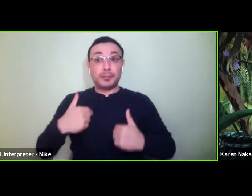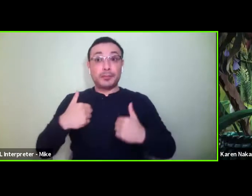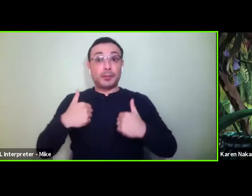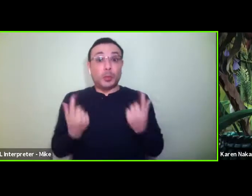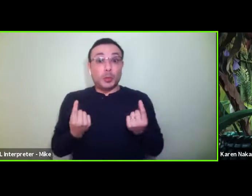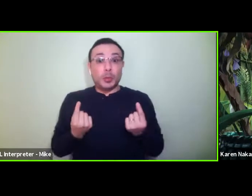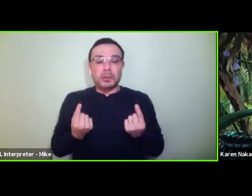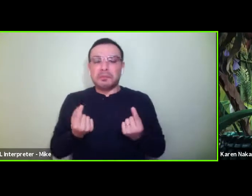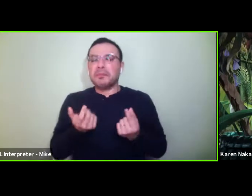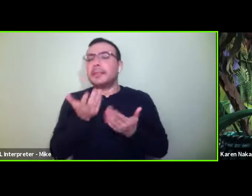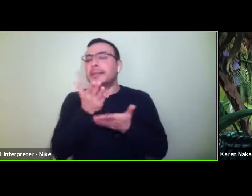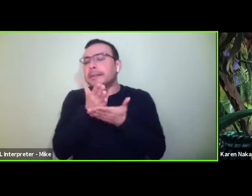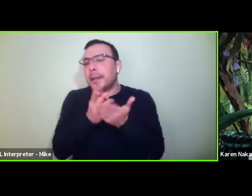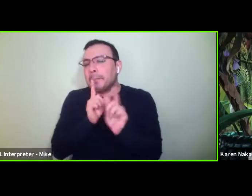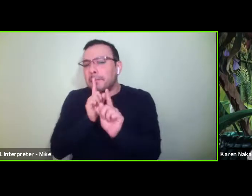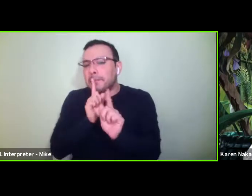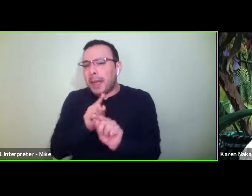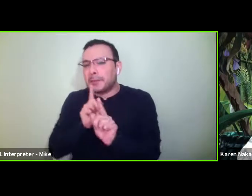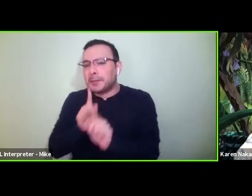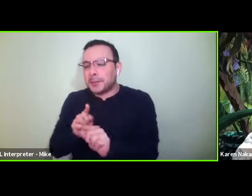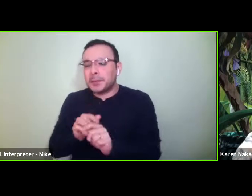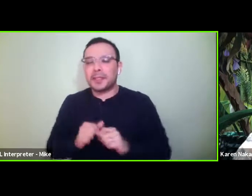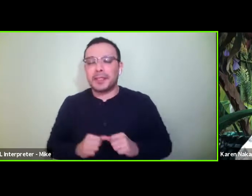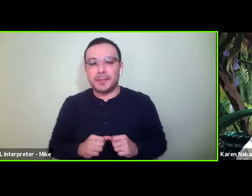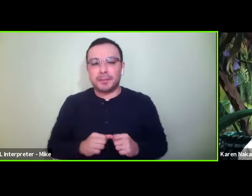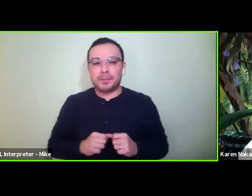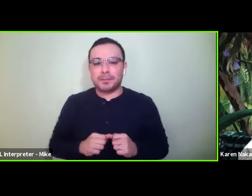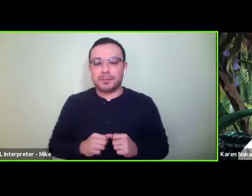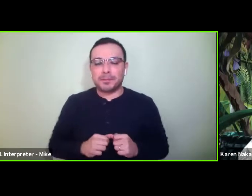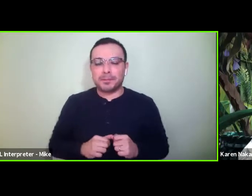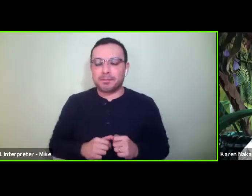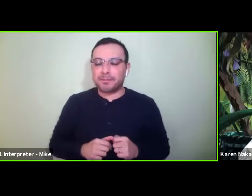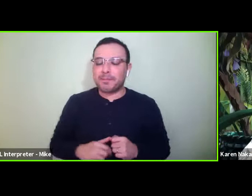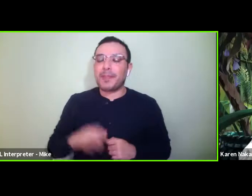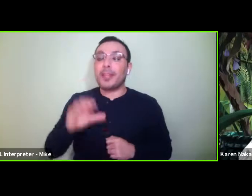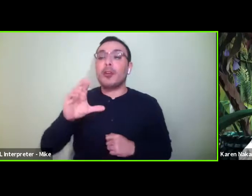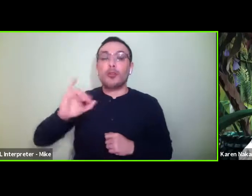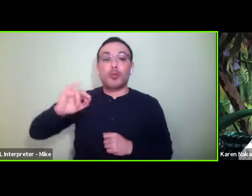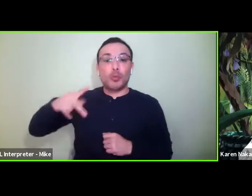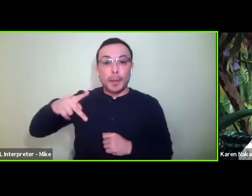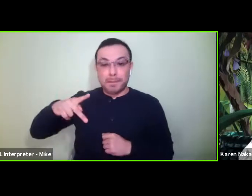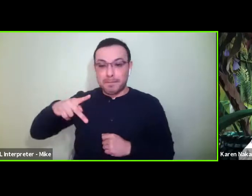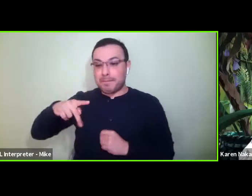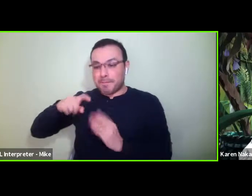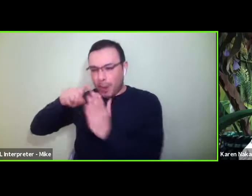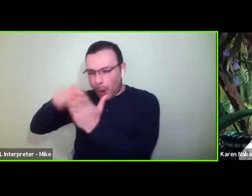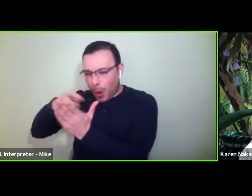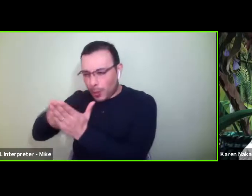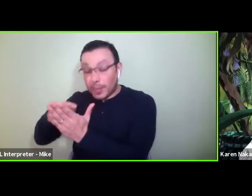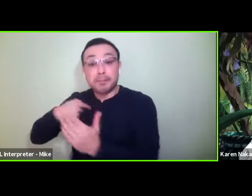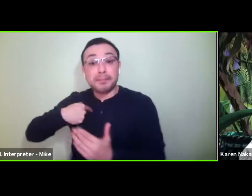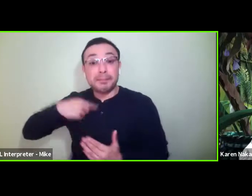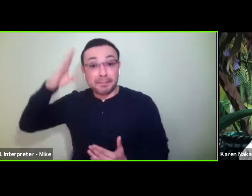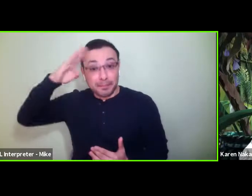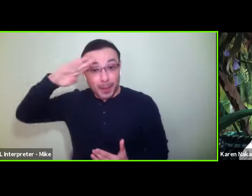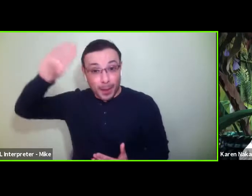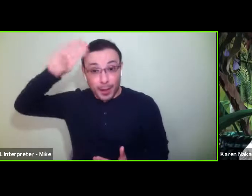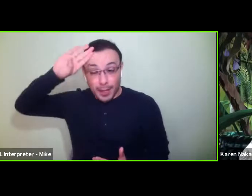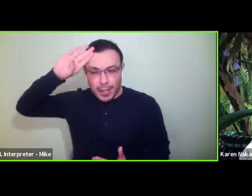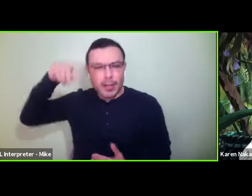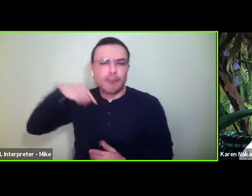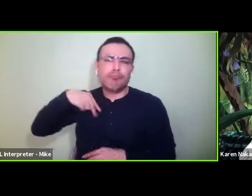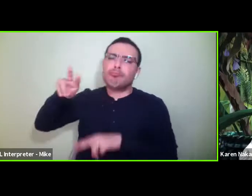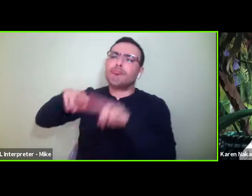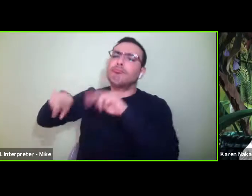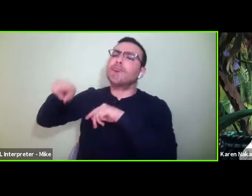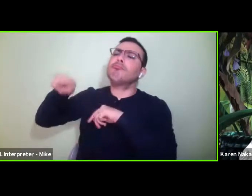Crip archaeologists. As an anthropologist, I often wonder if archaeologists